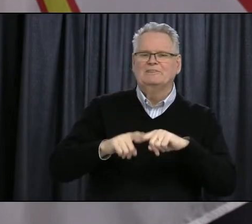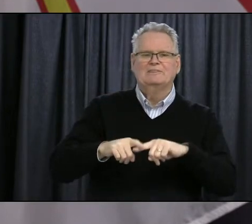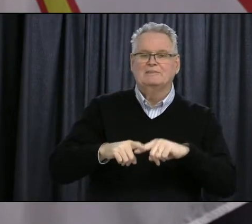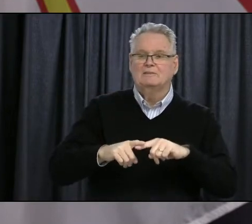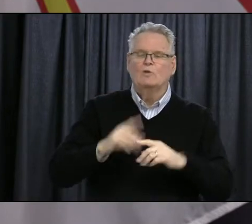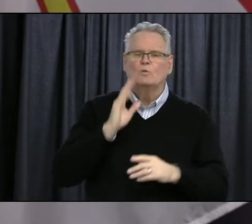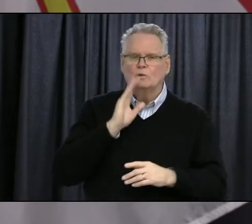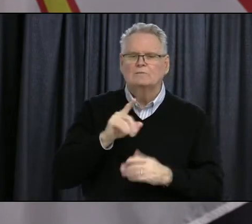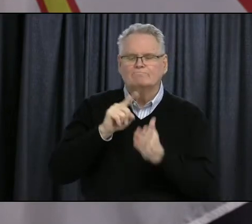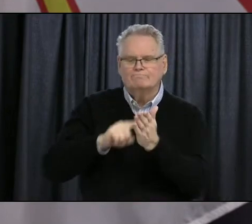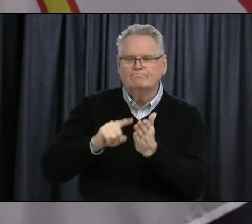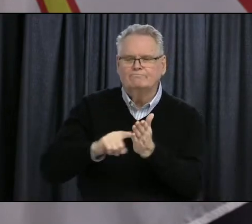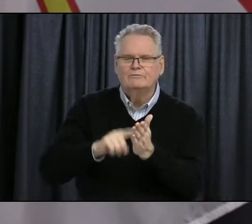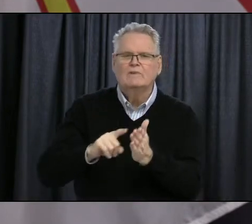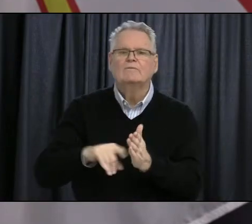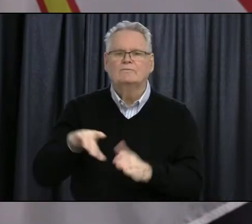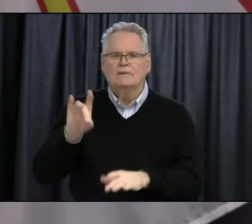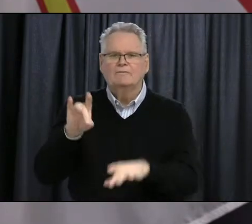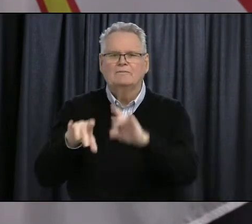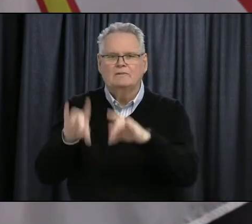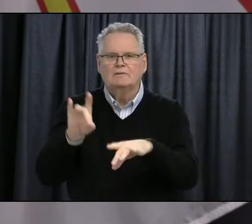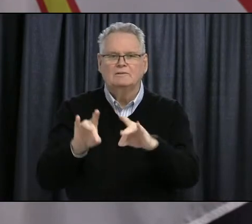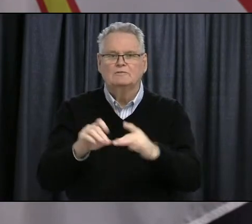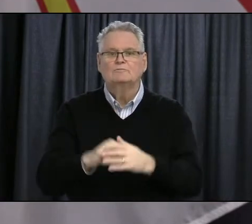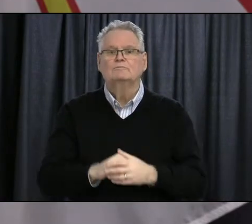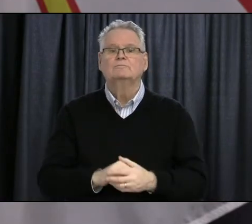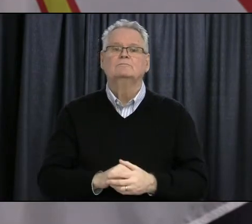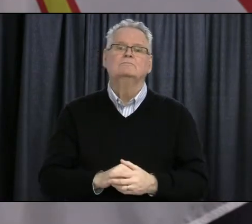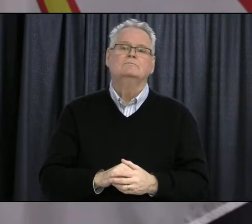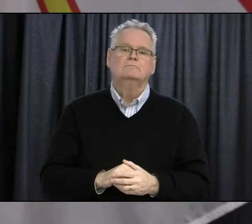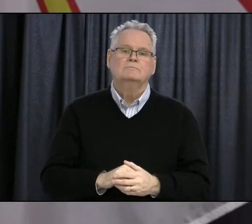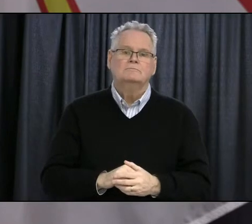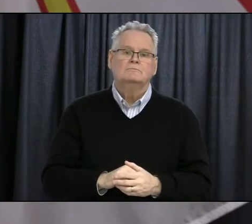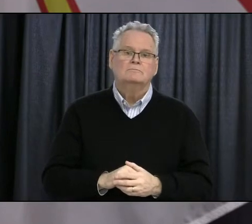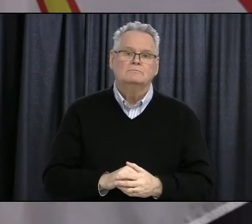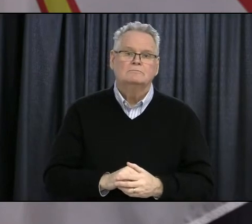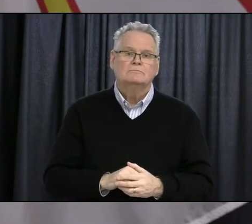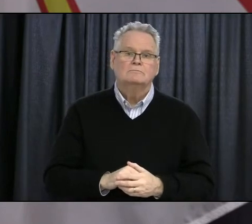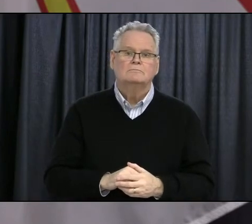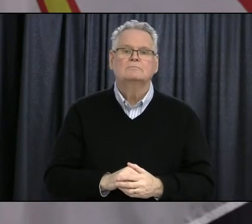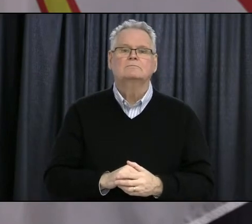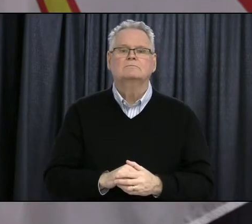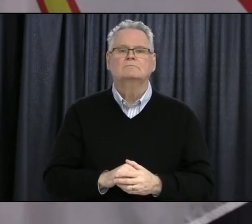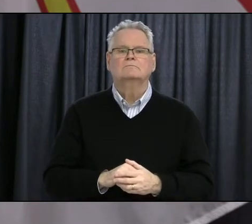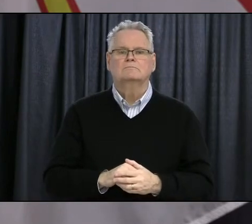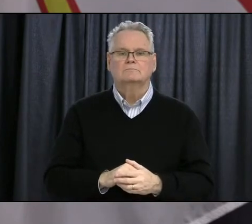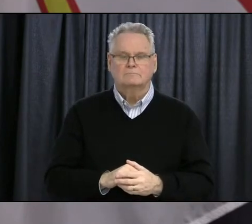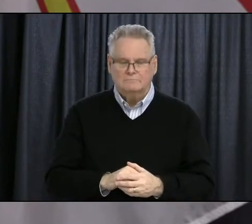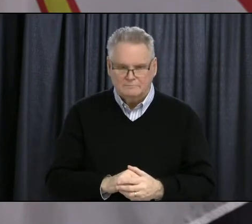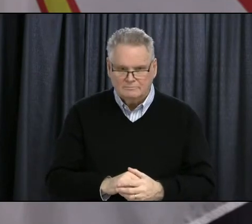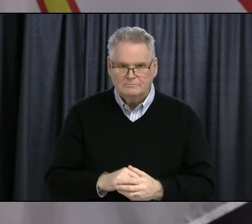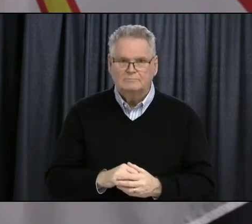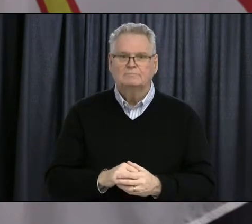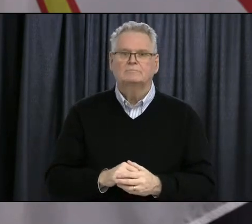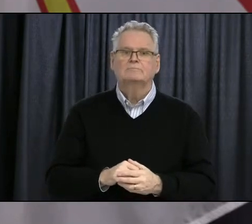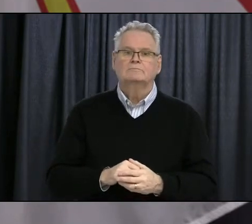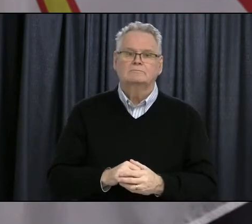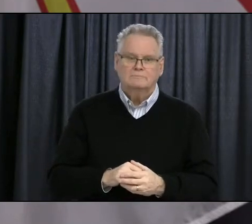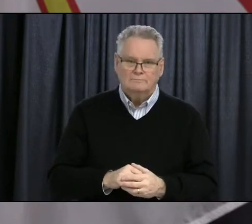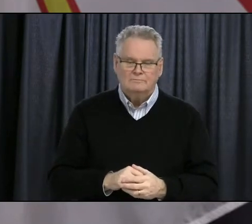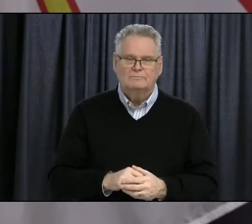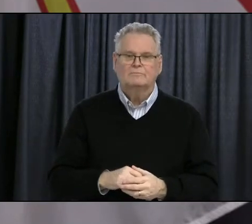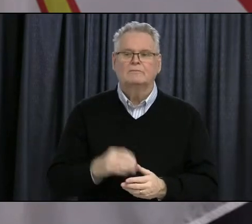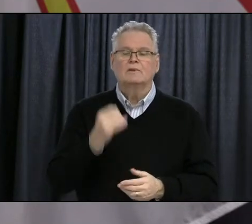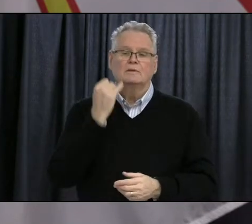here in Newfoundland, and if they're identified as being in Nova Scotia, they'll be followed up there. And the same goes for the testing of those contacts.